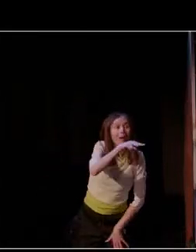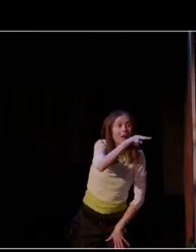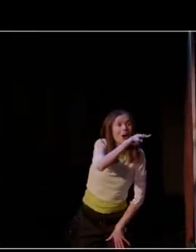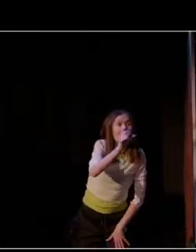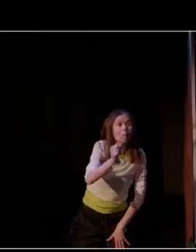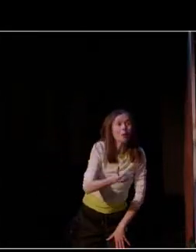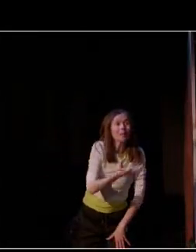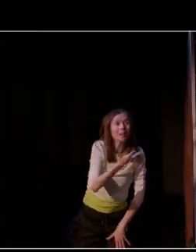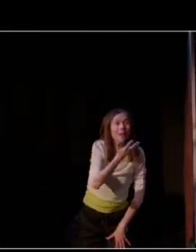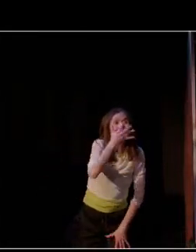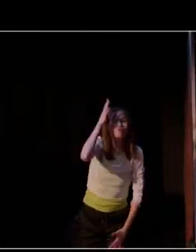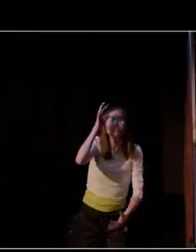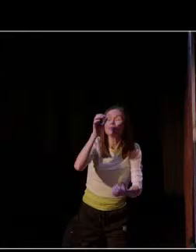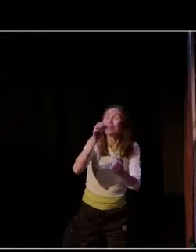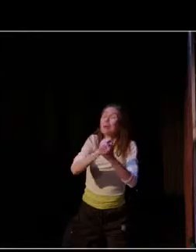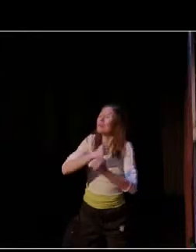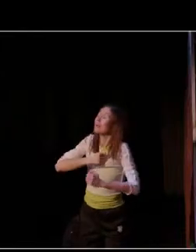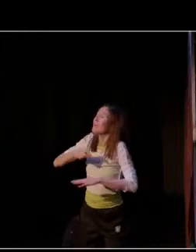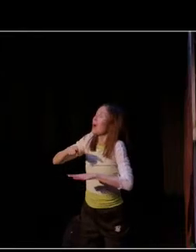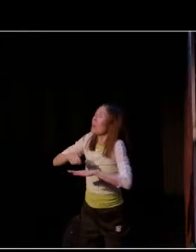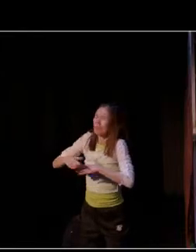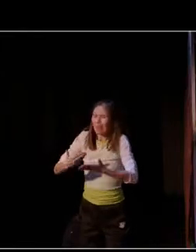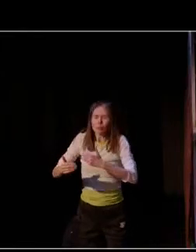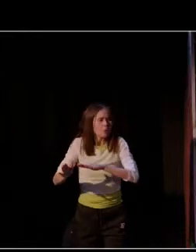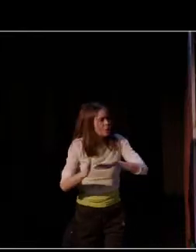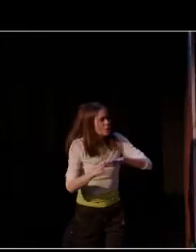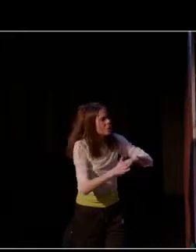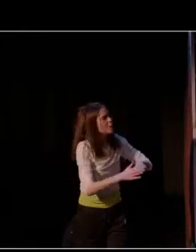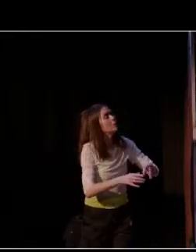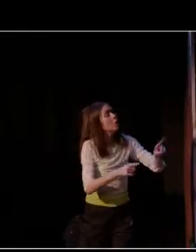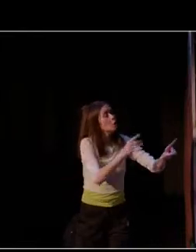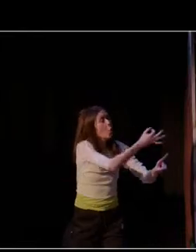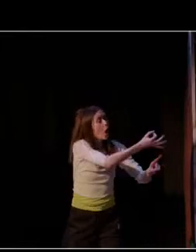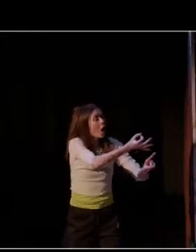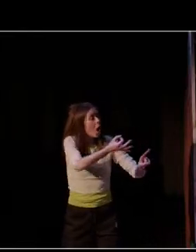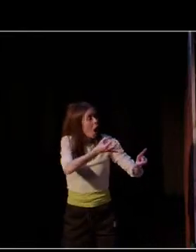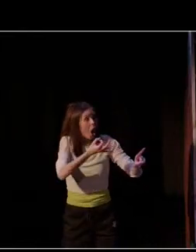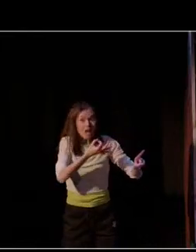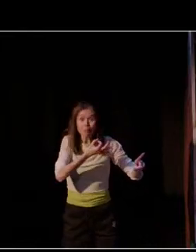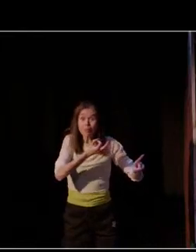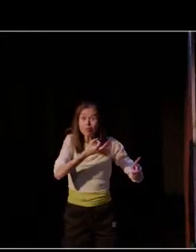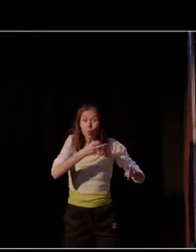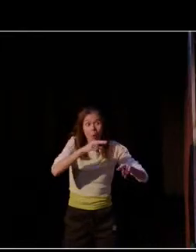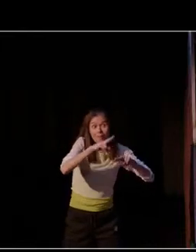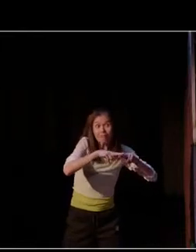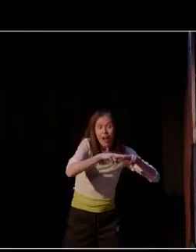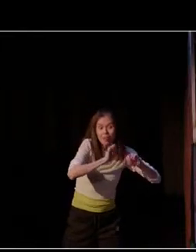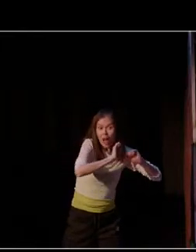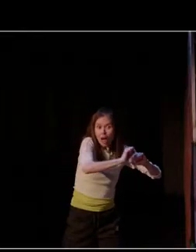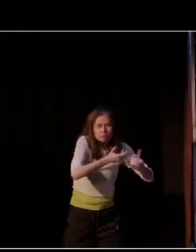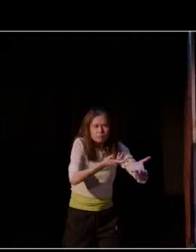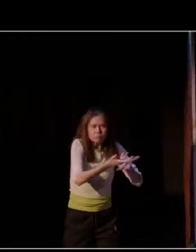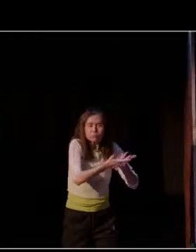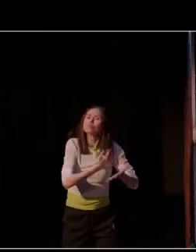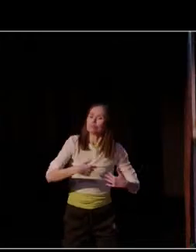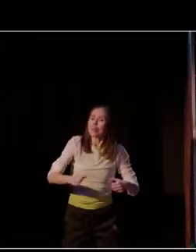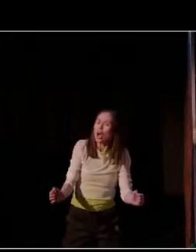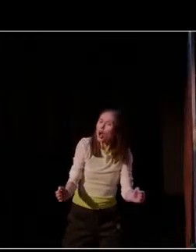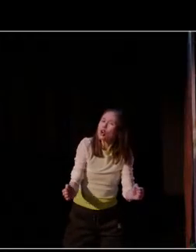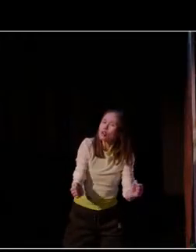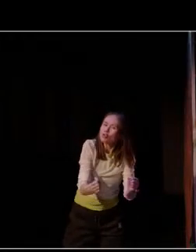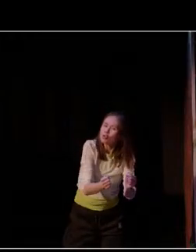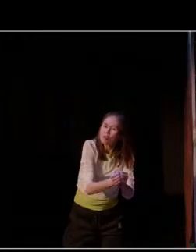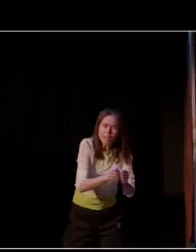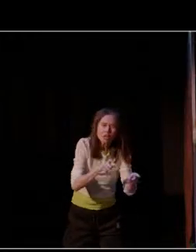But your request goes unanswered. I will speak to your father. Your honour not overthrown by